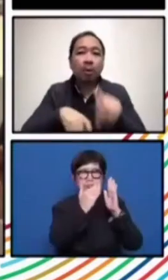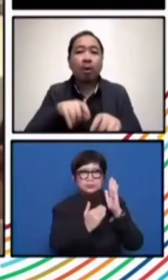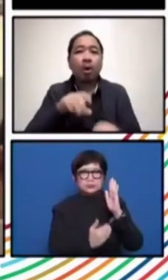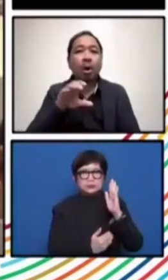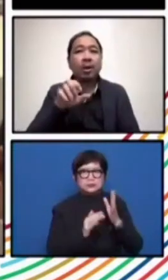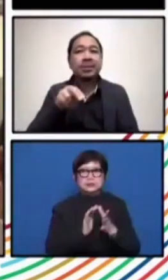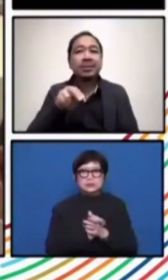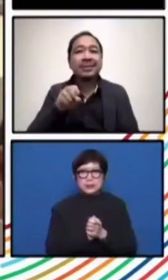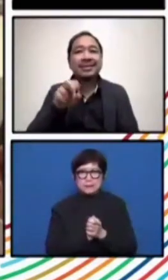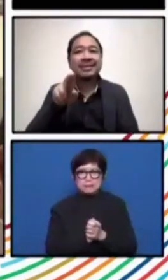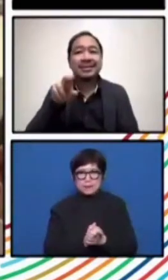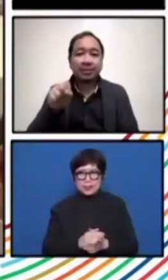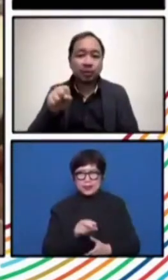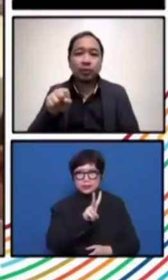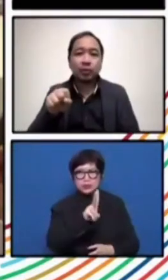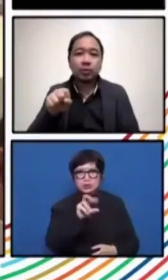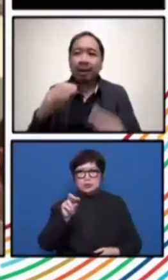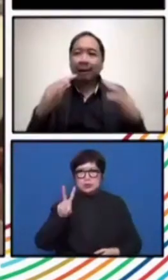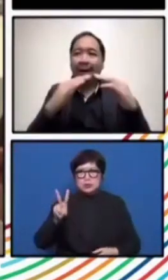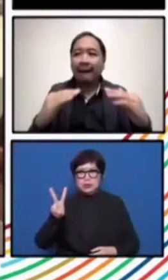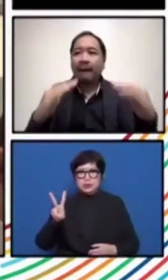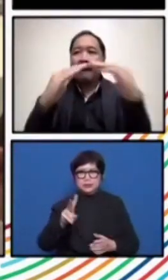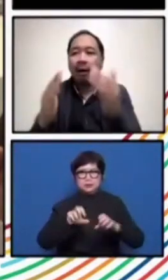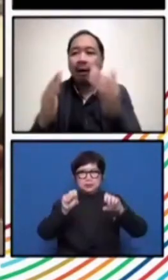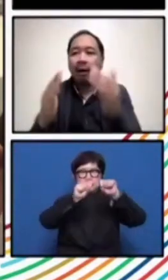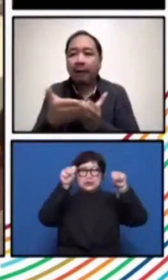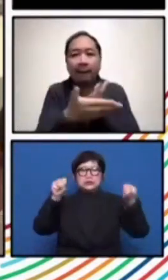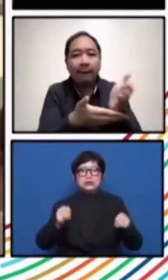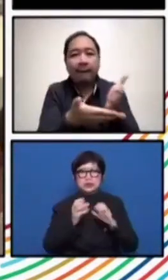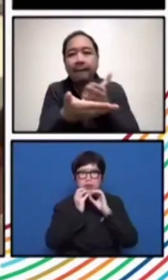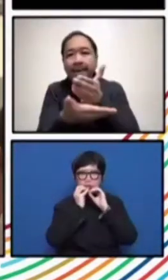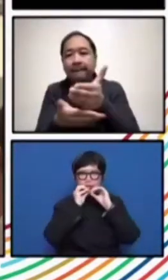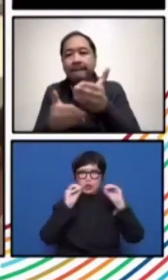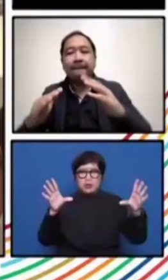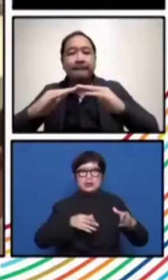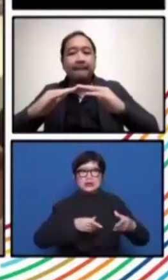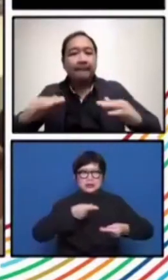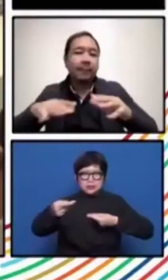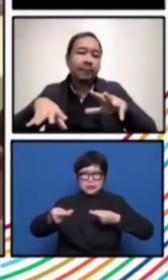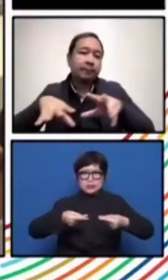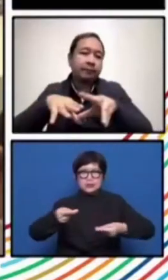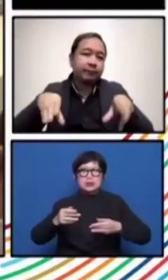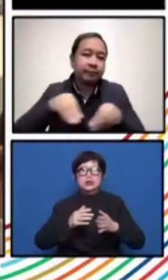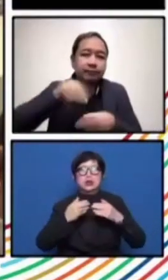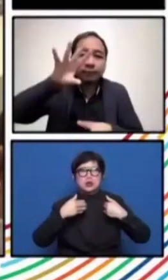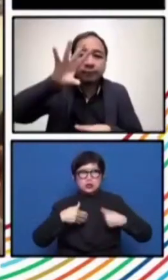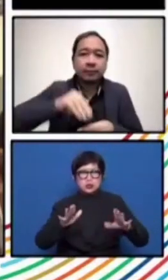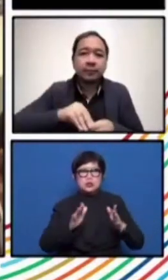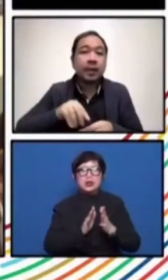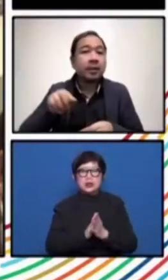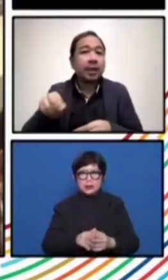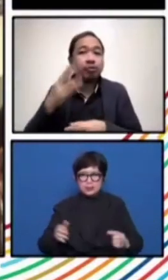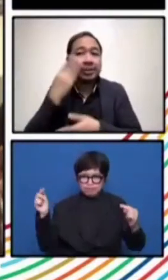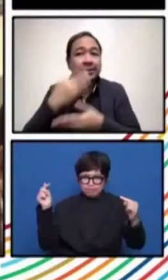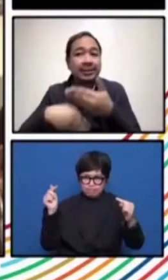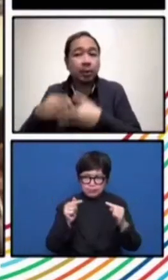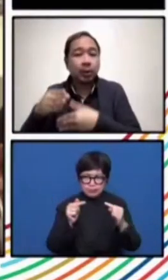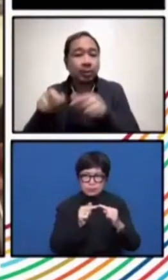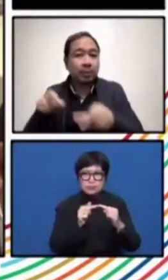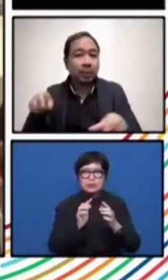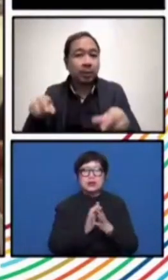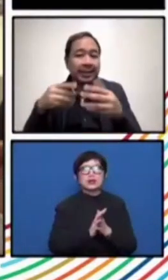this information system management for persons with disabilities has been linked to several major administrative